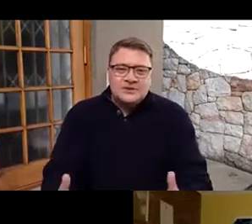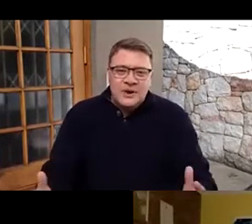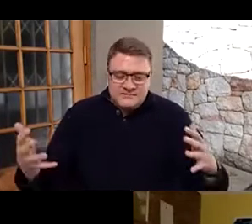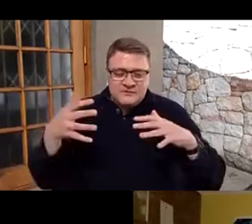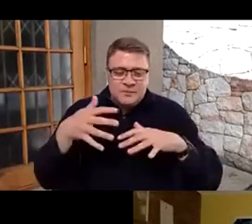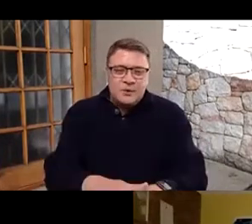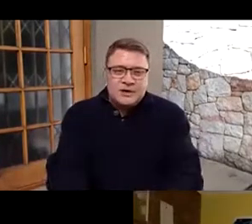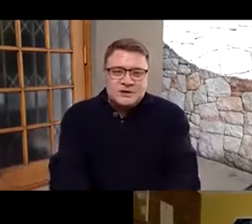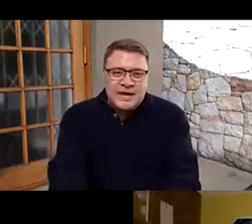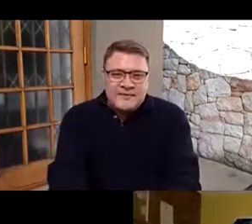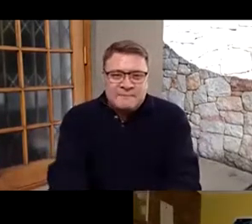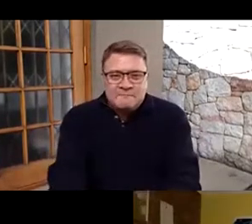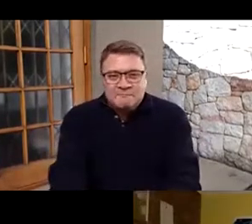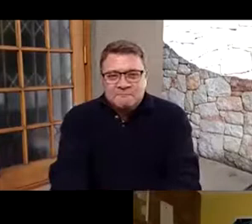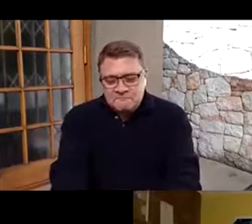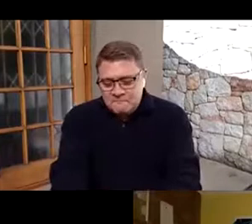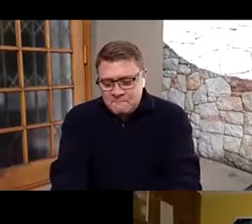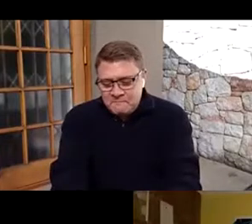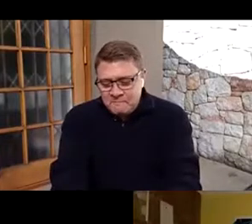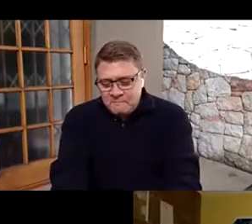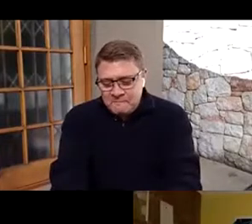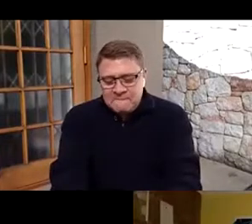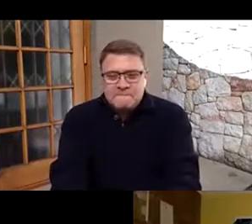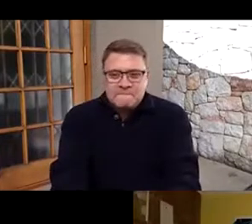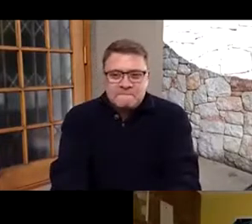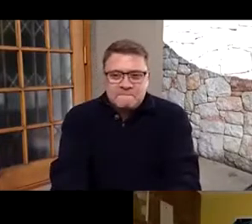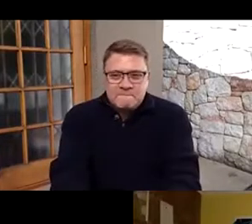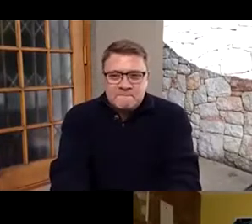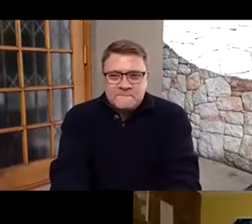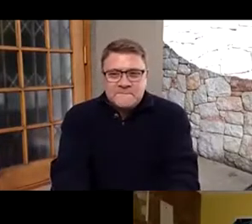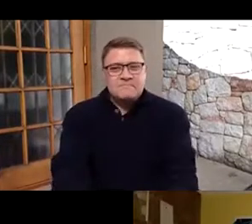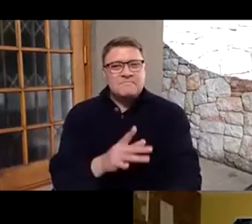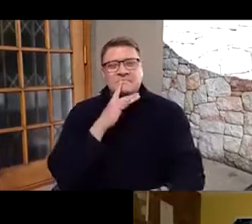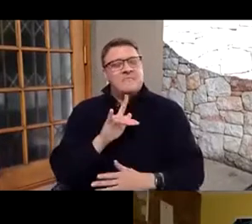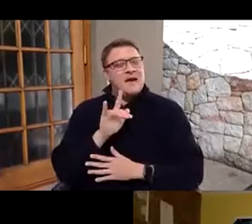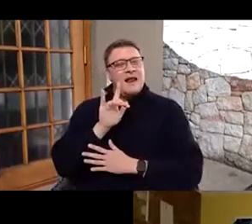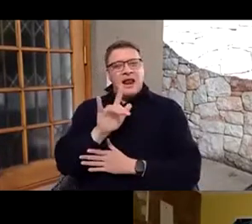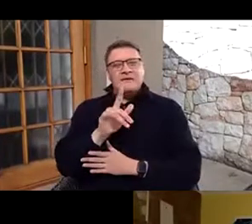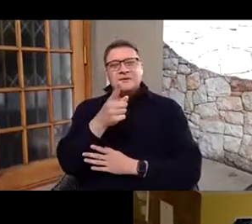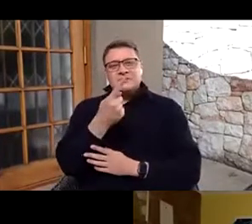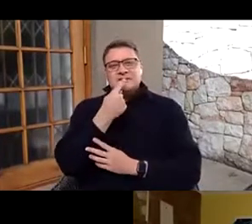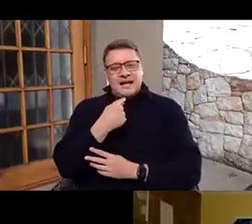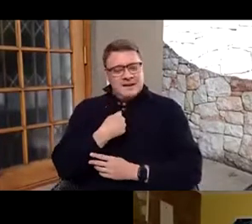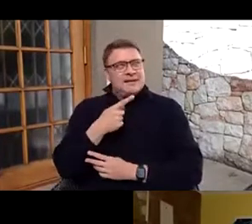nice to have everybody work together. I love what you're saying. I